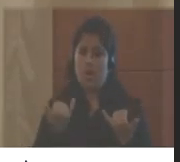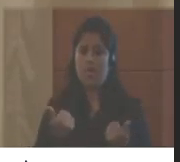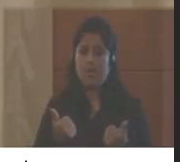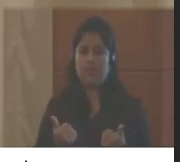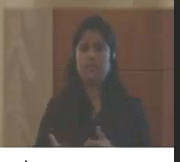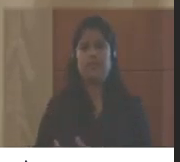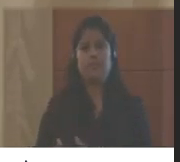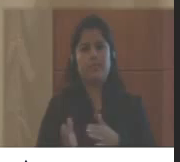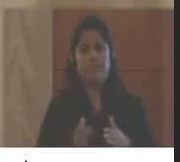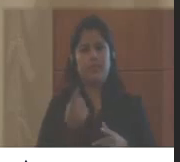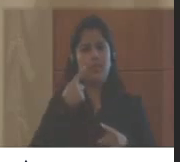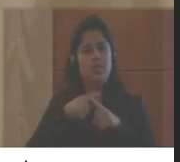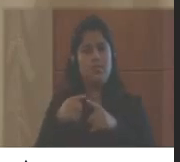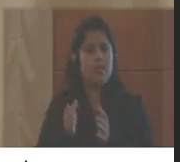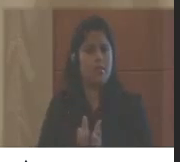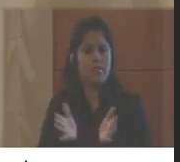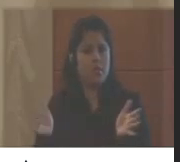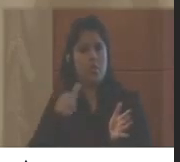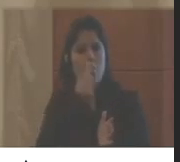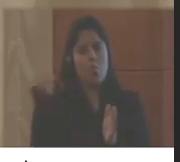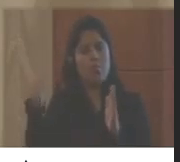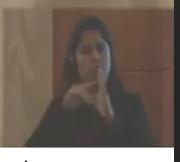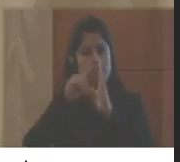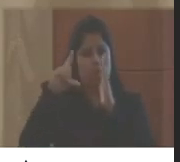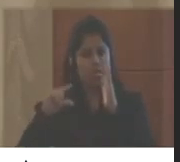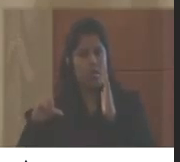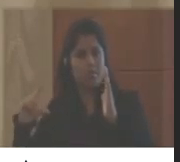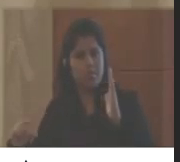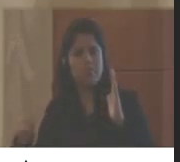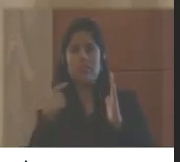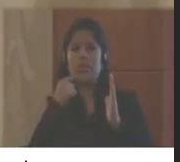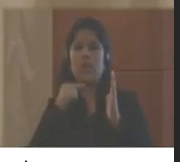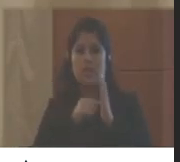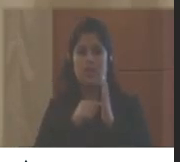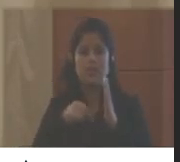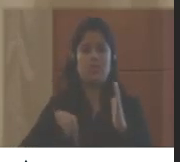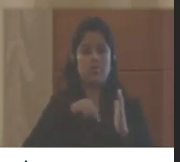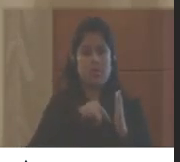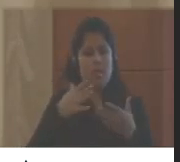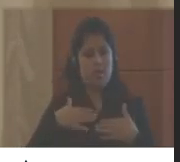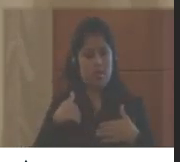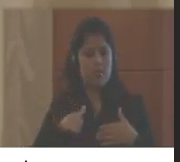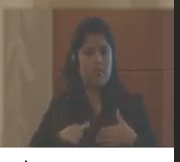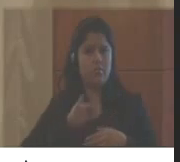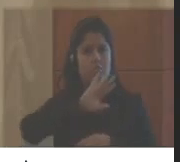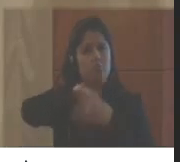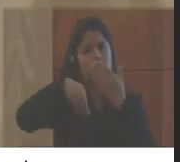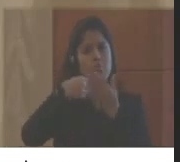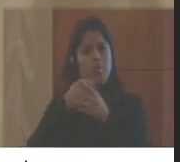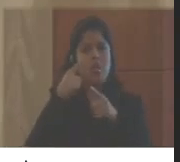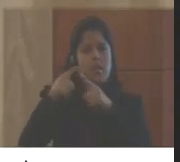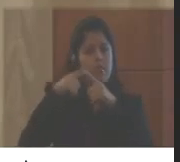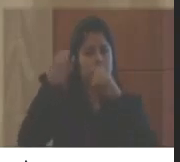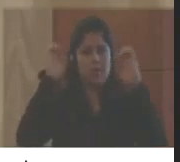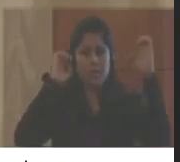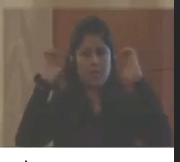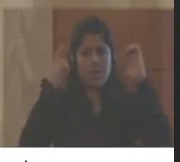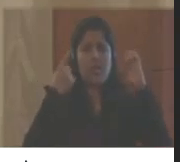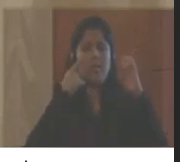support by volunteers, and they have now a norm, a law that gives them guarantees, and that